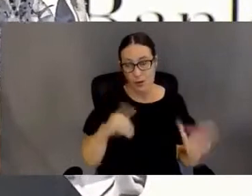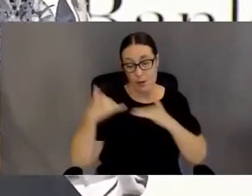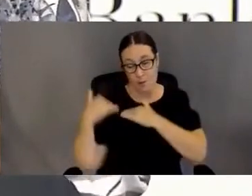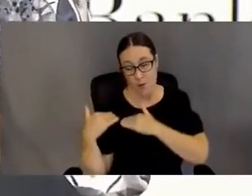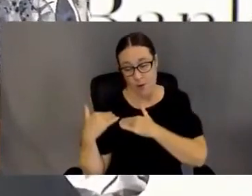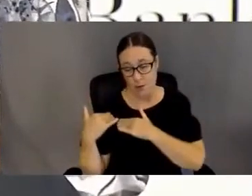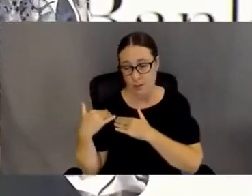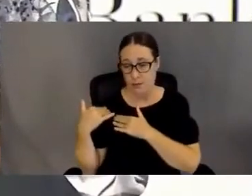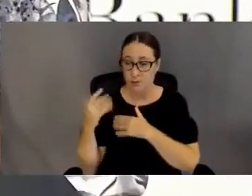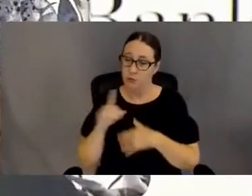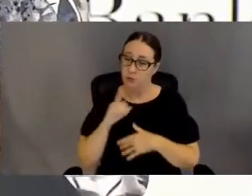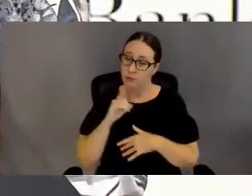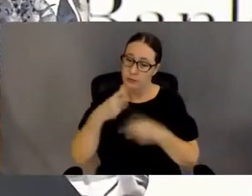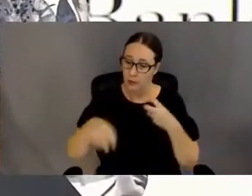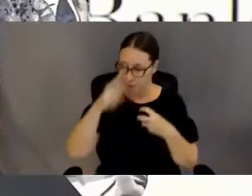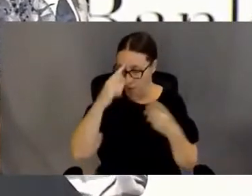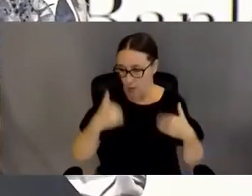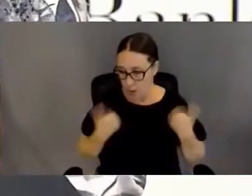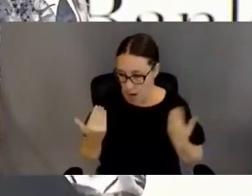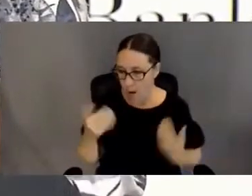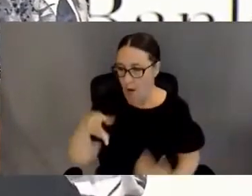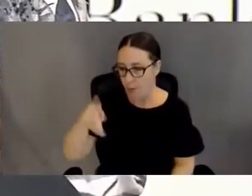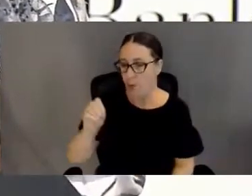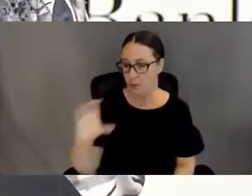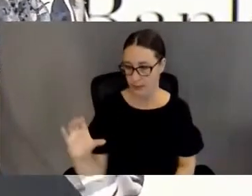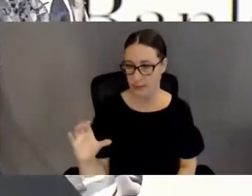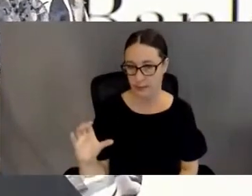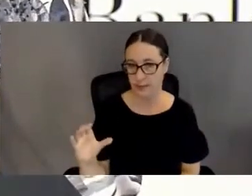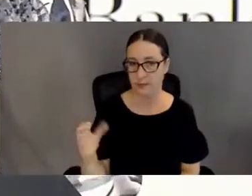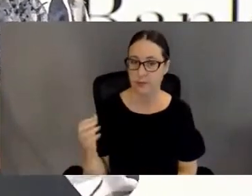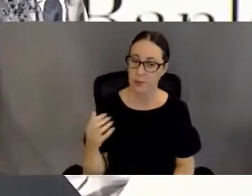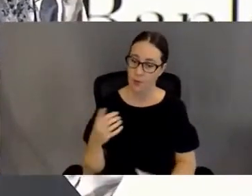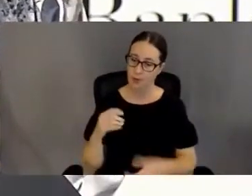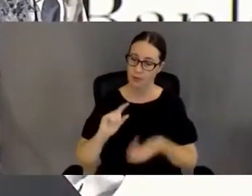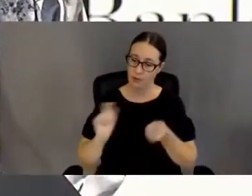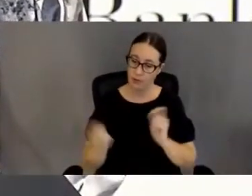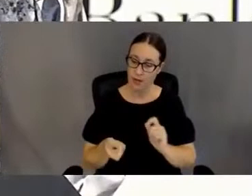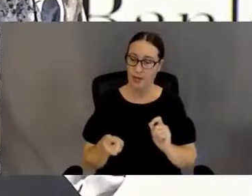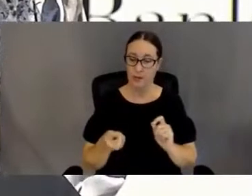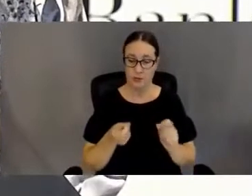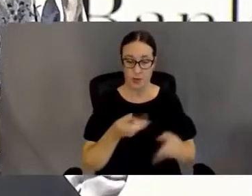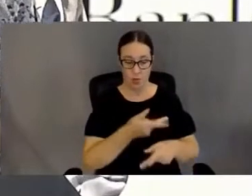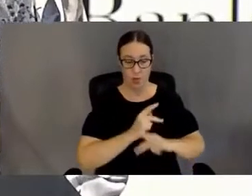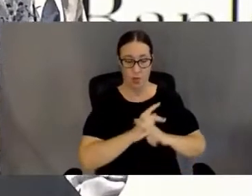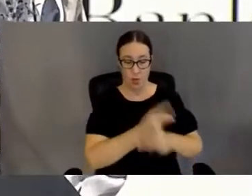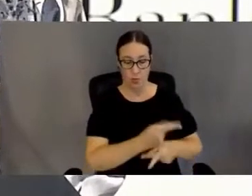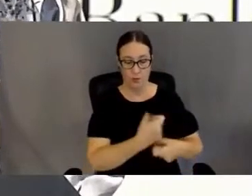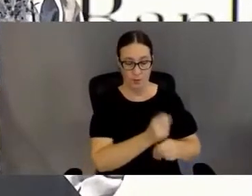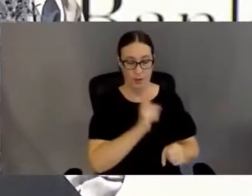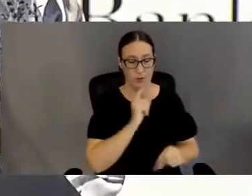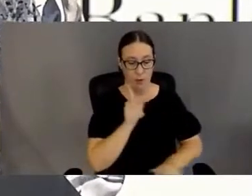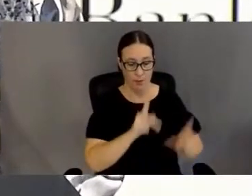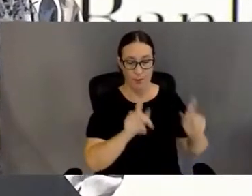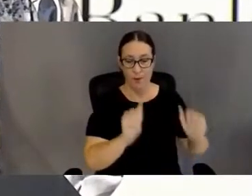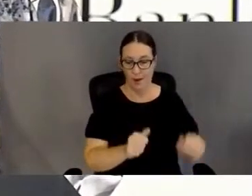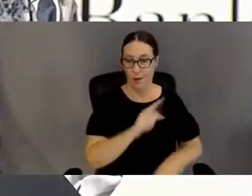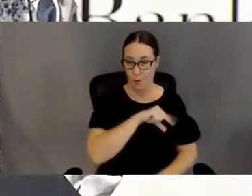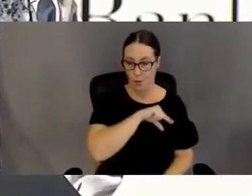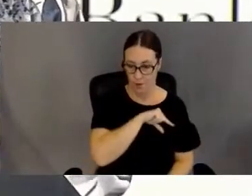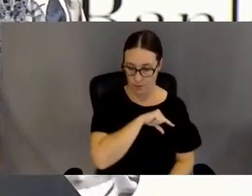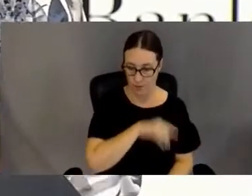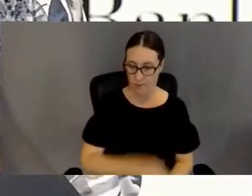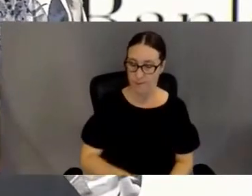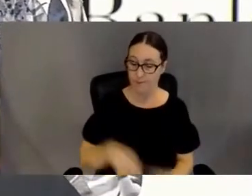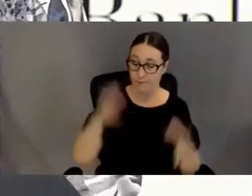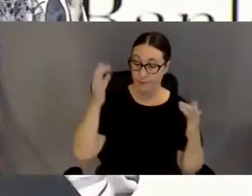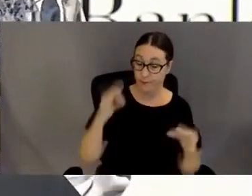for borrowers with student loans to qualify for FHA-insured mortgages. We have determined the Fair Housing Act